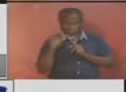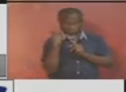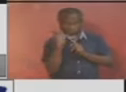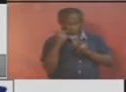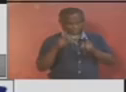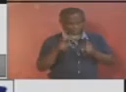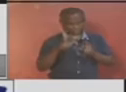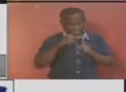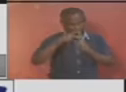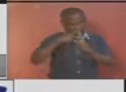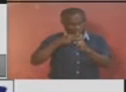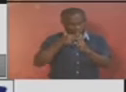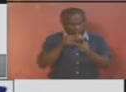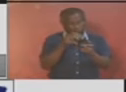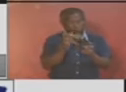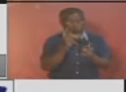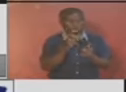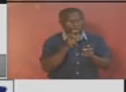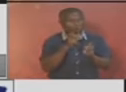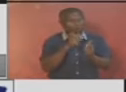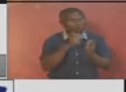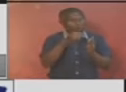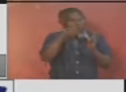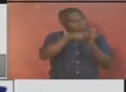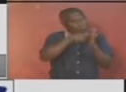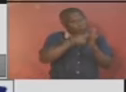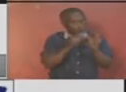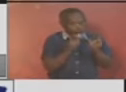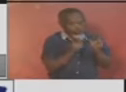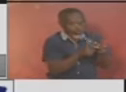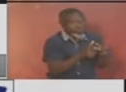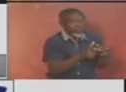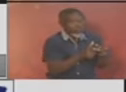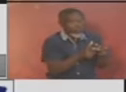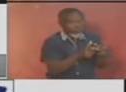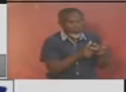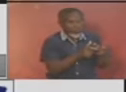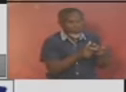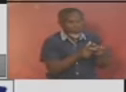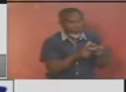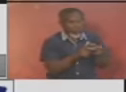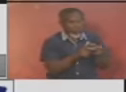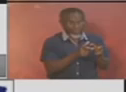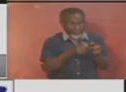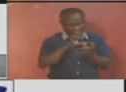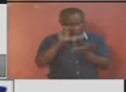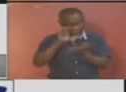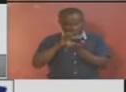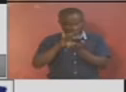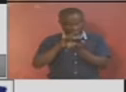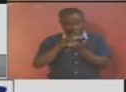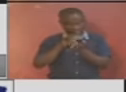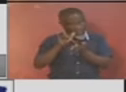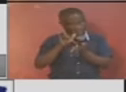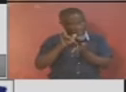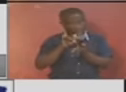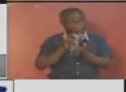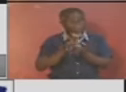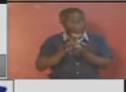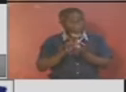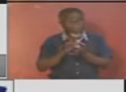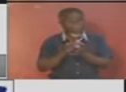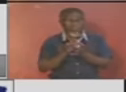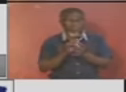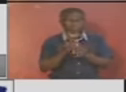in time in home isolation. So these are cases in home isolation. St. George Central right next to it, going a little bit to the east,